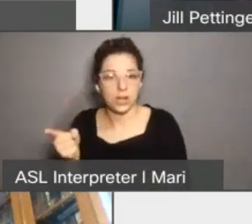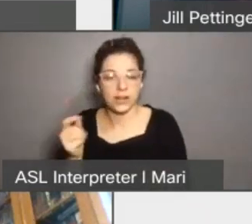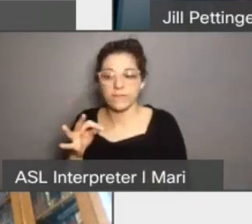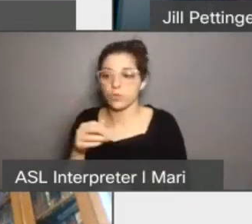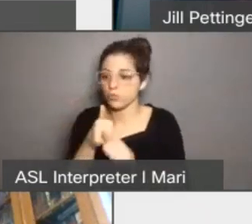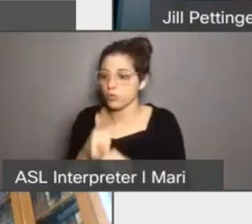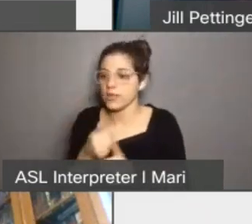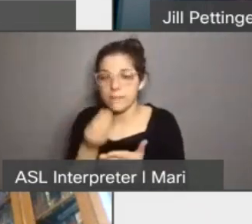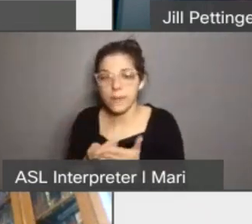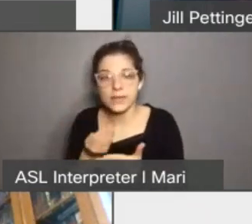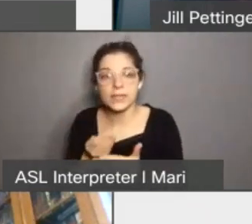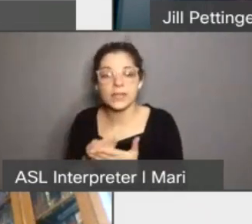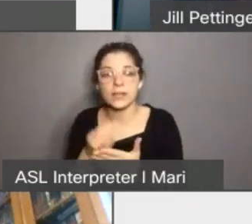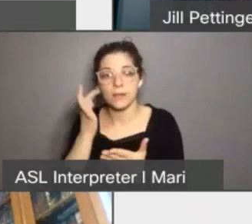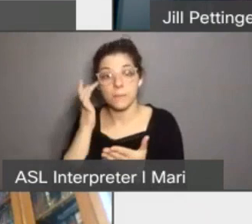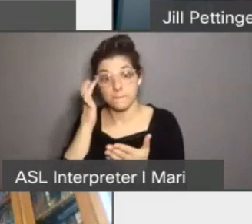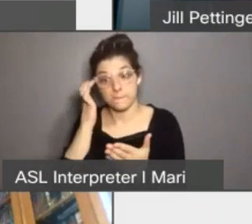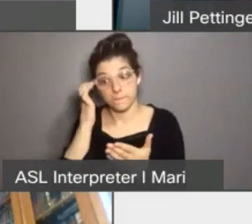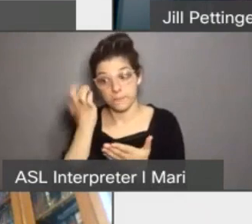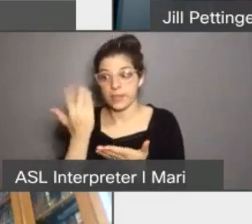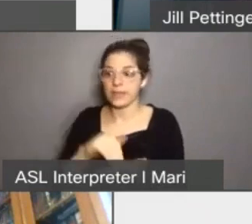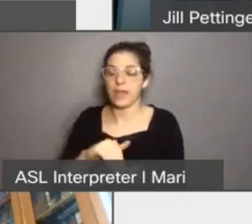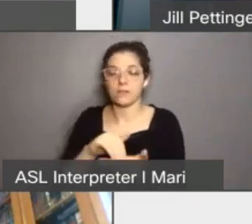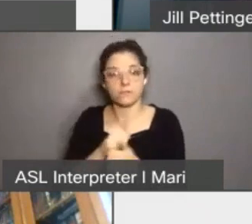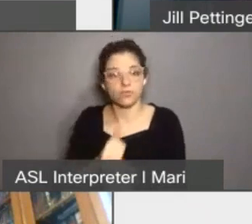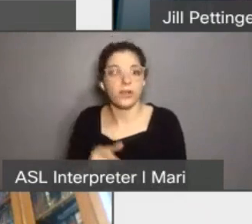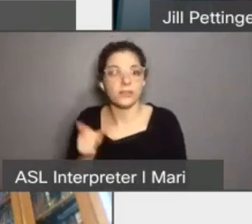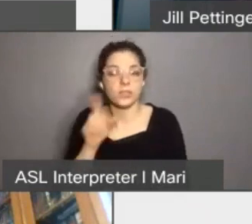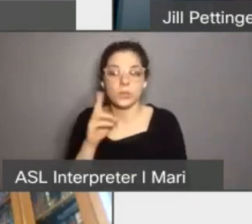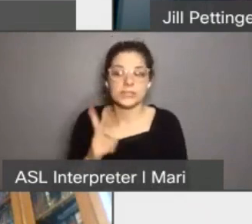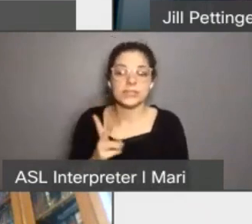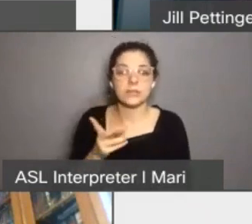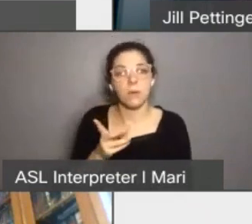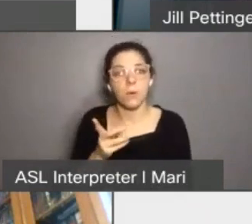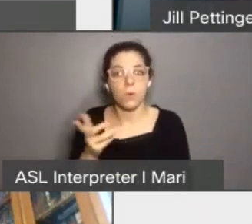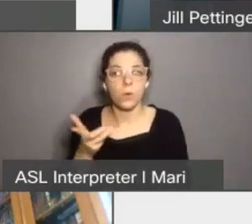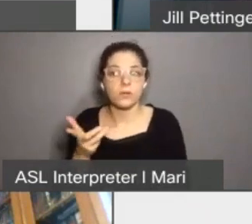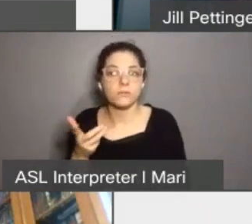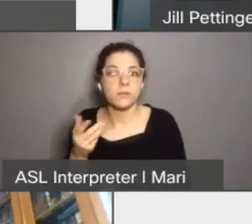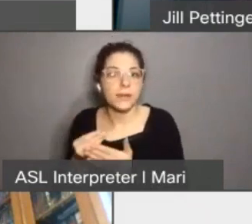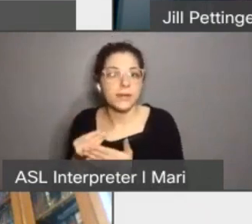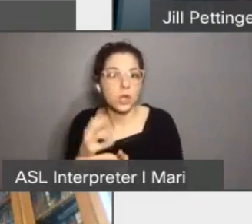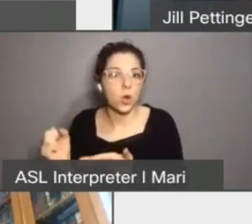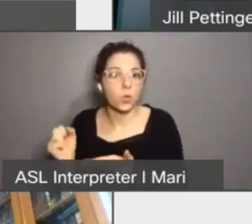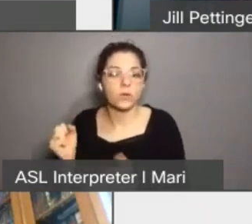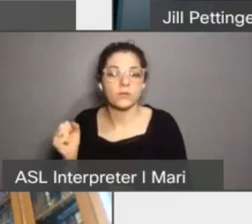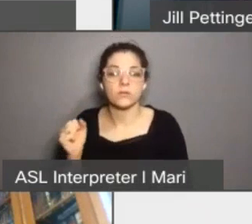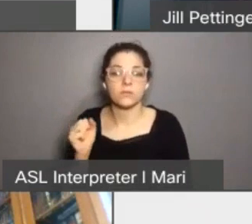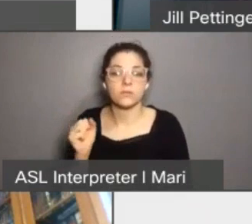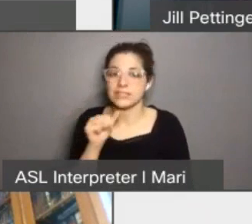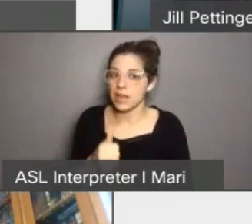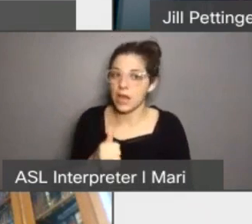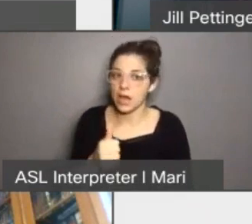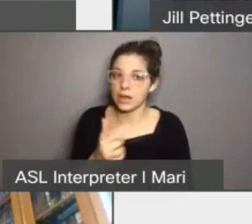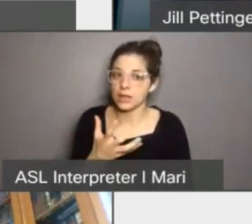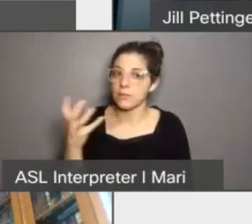money, you'll just, again, I invite you to do this. You'll see, hey, where's all the money going? And I guarantee it's not as much of